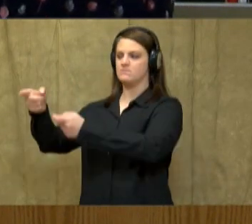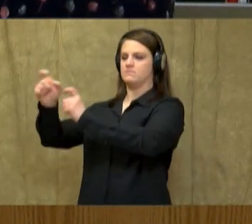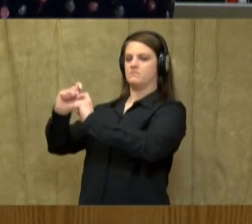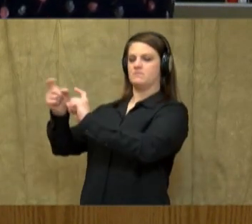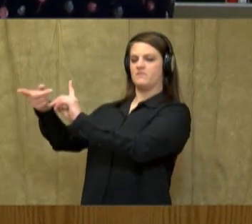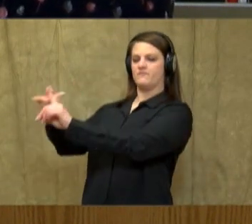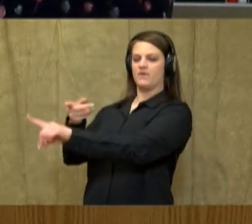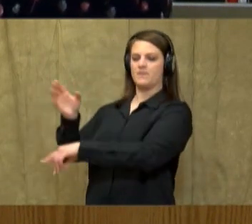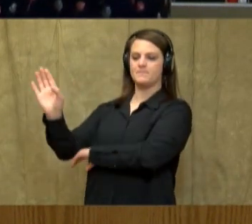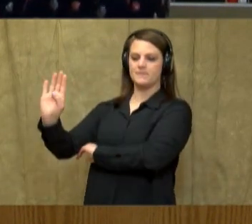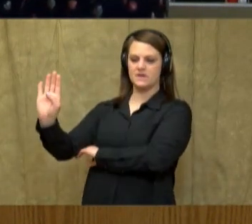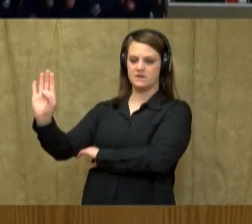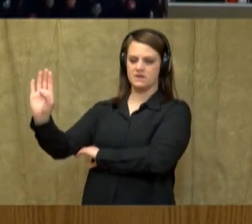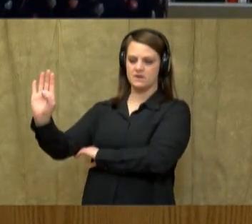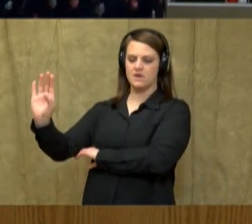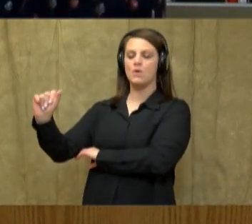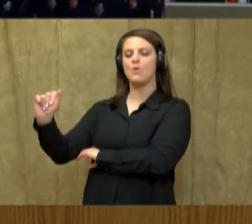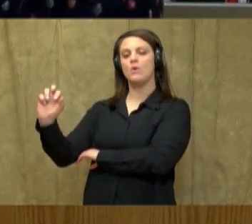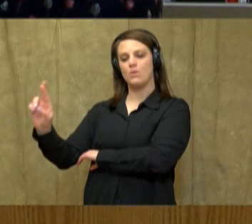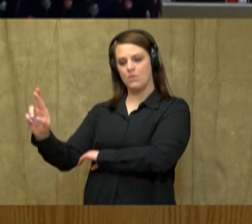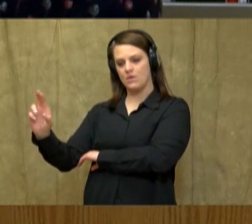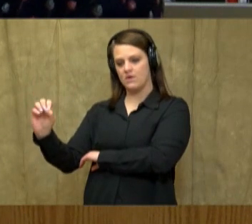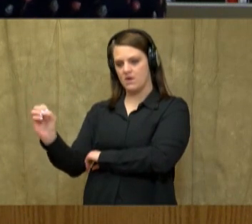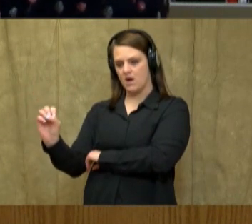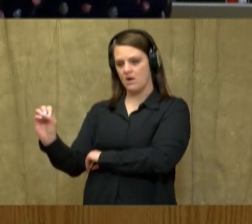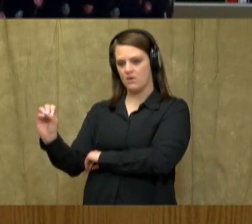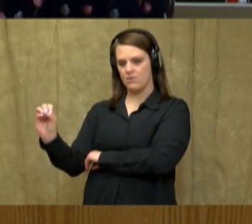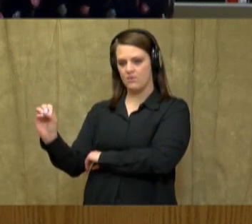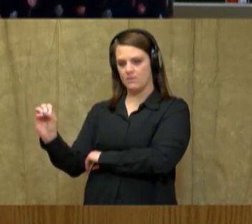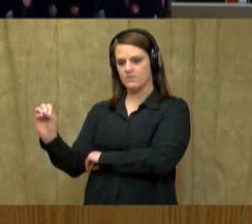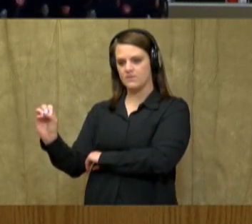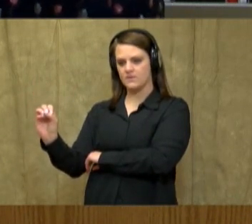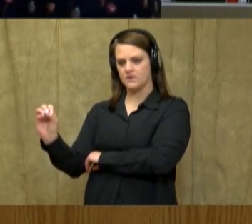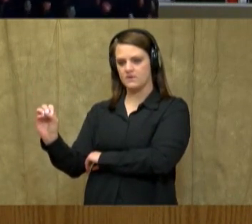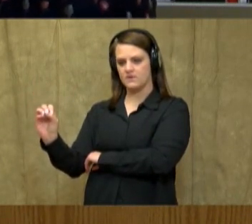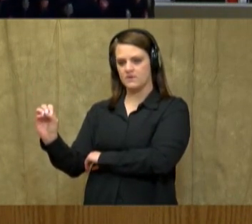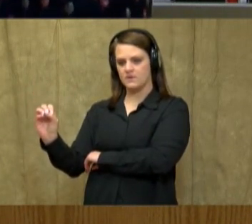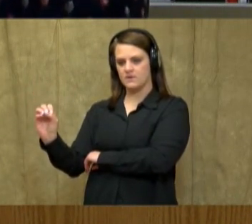somebody with B. Or you could receive blood from somebody that is O.